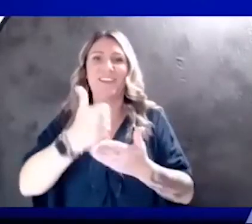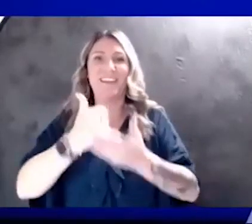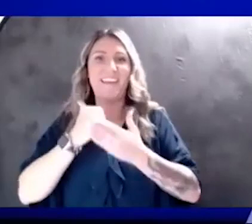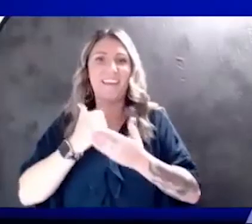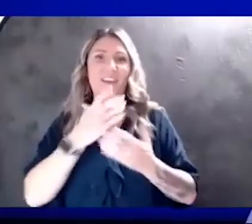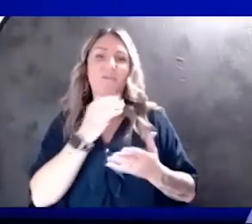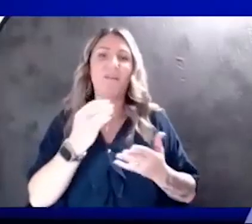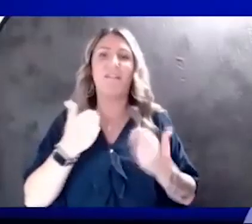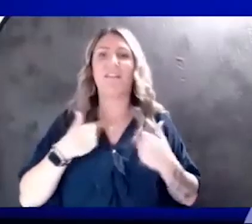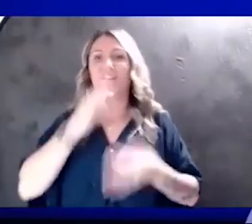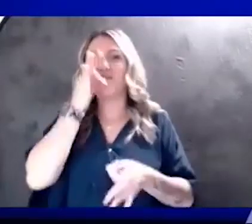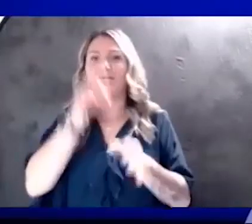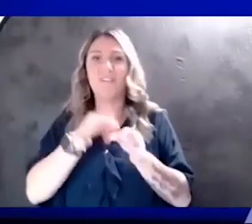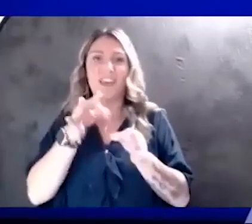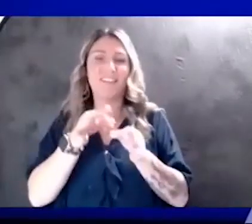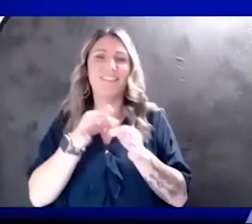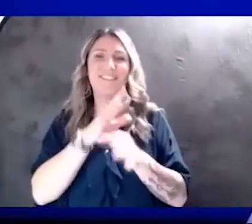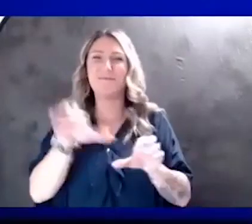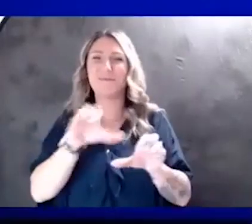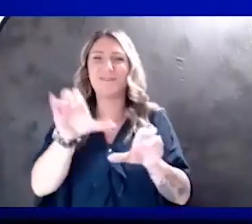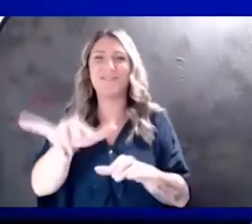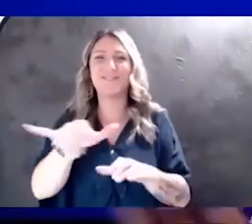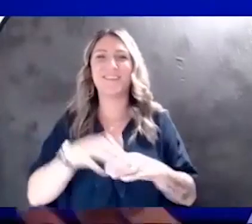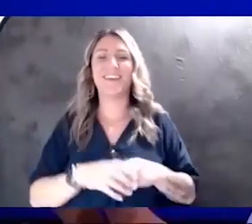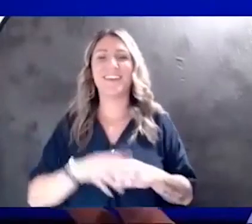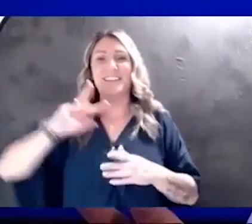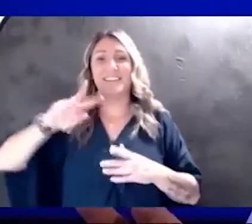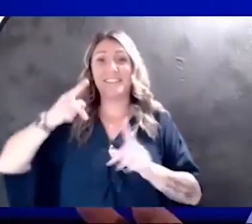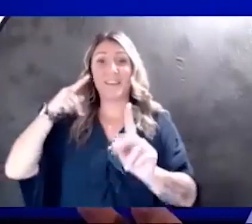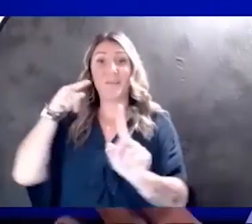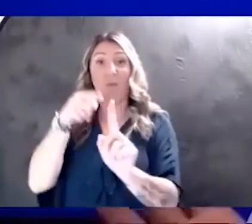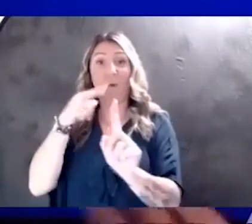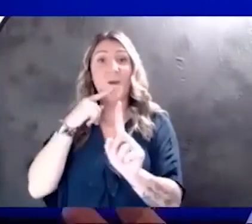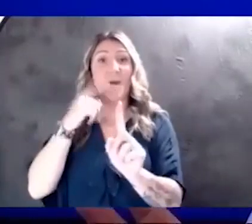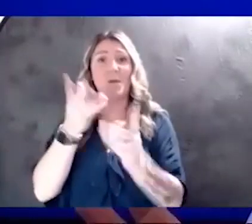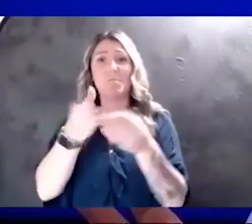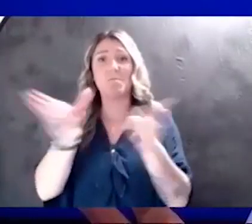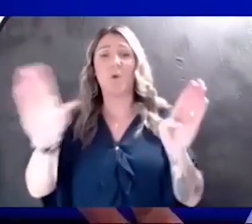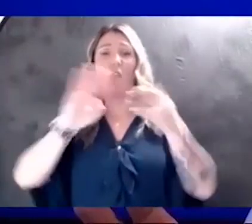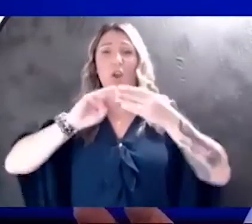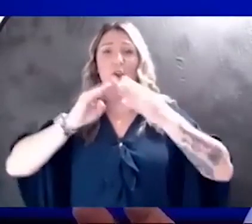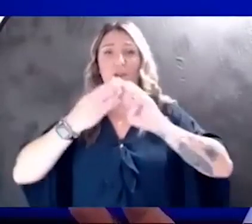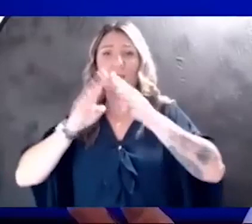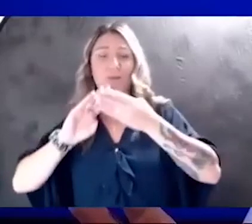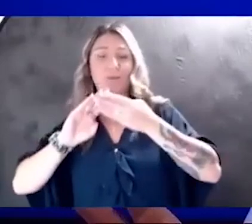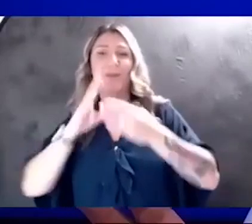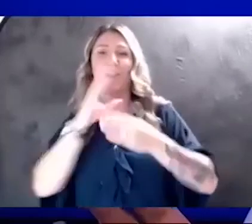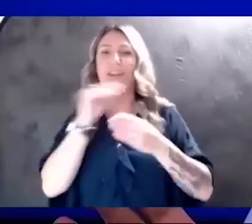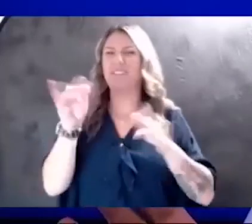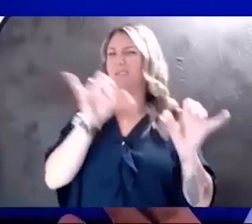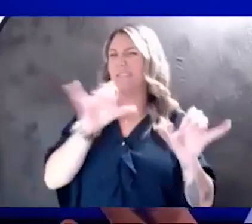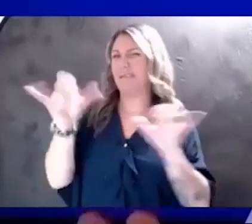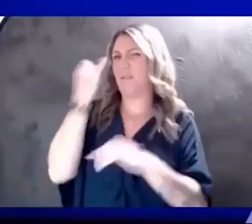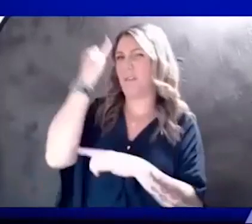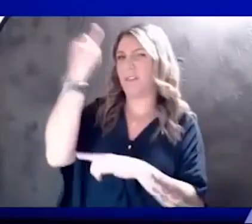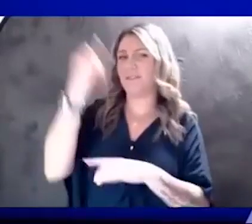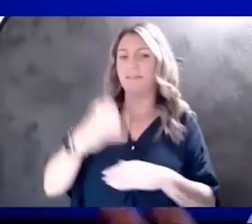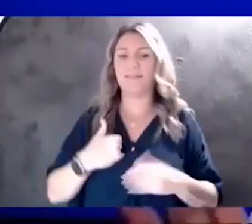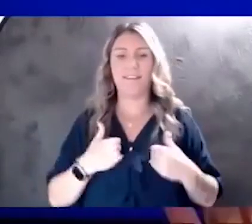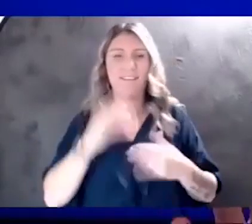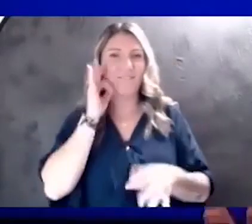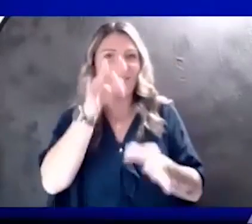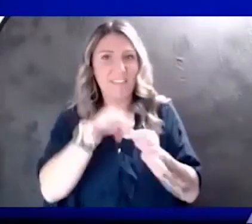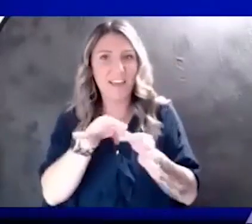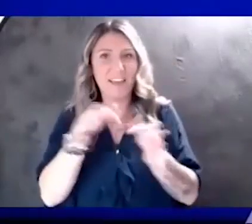in them that they're doing that. The second point is to the broader community, and it's along the same lines. Have faith in the